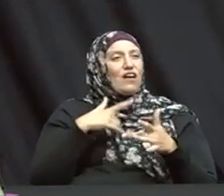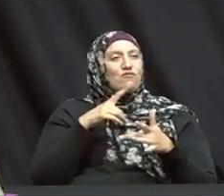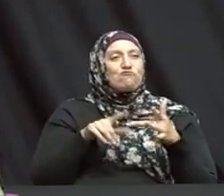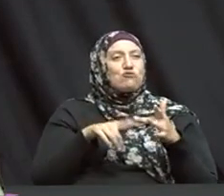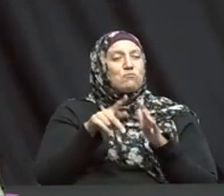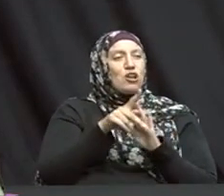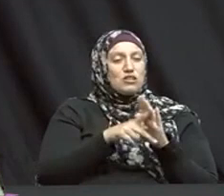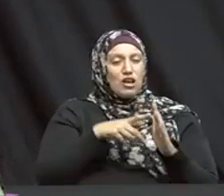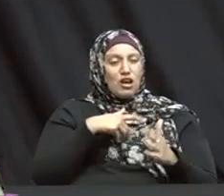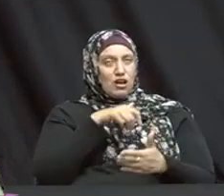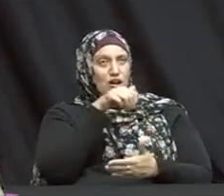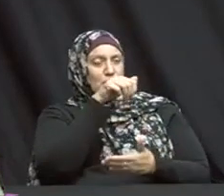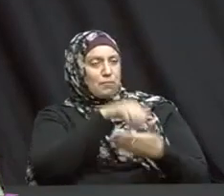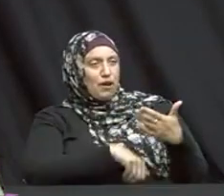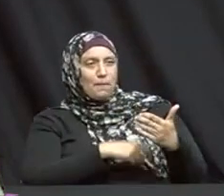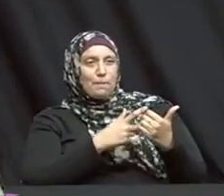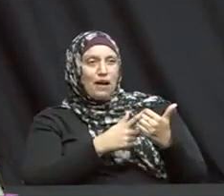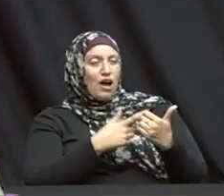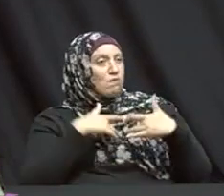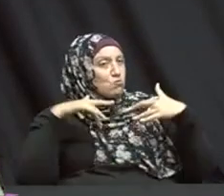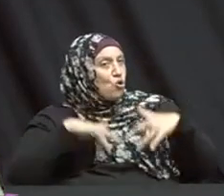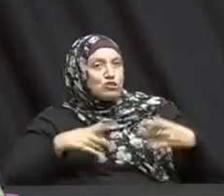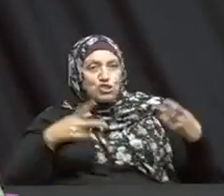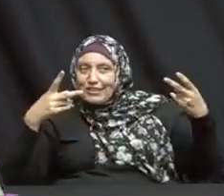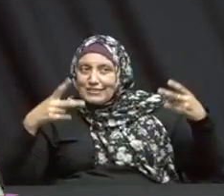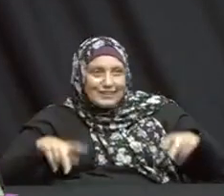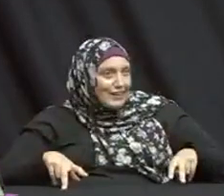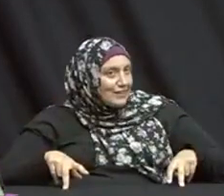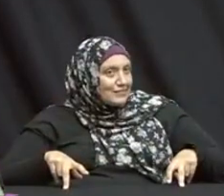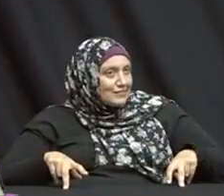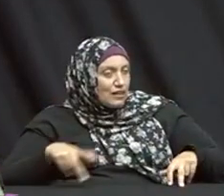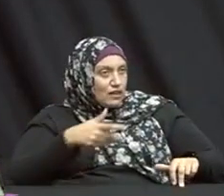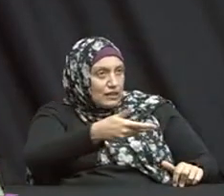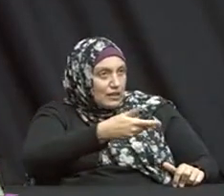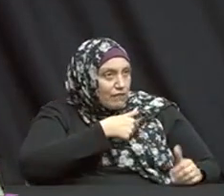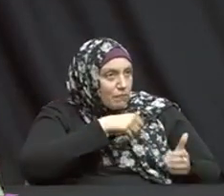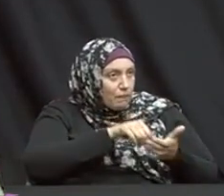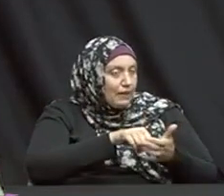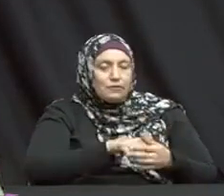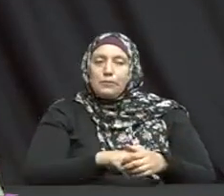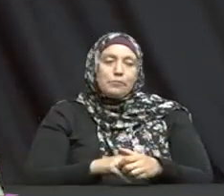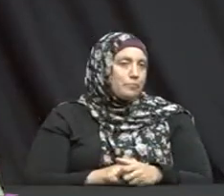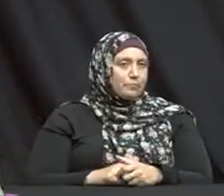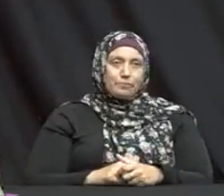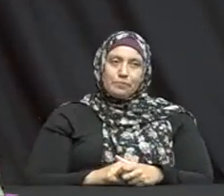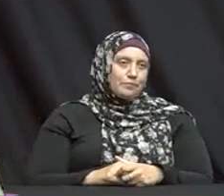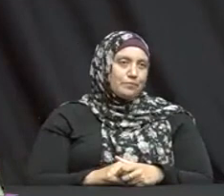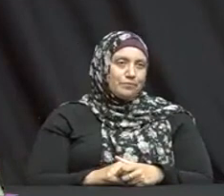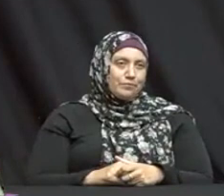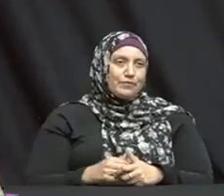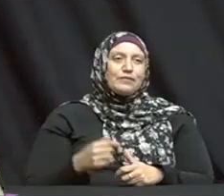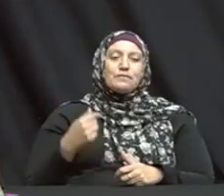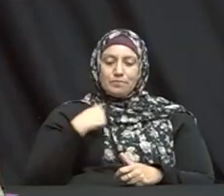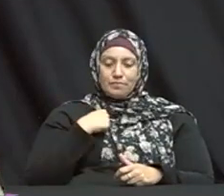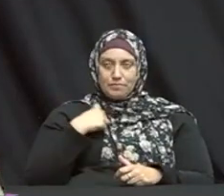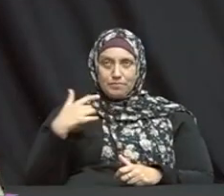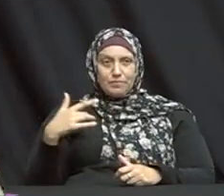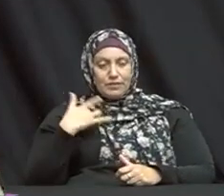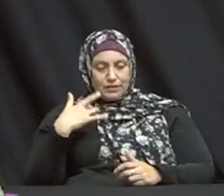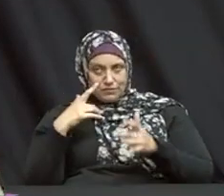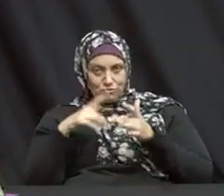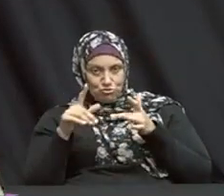No. Clearly the subject of the life insurance policy must die for the person to